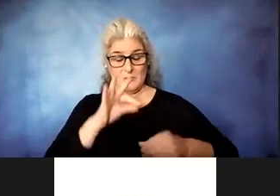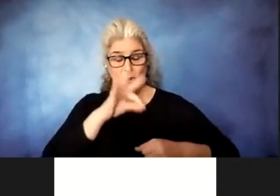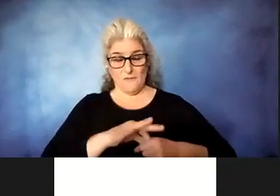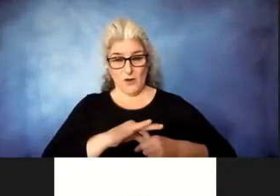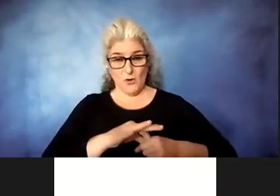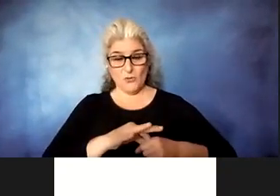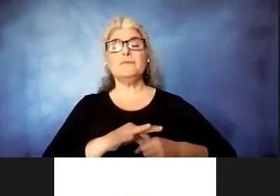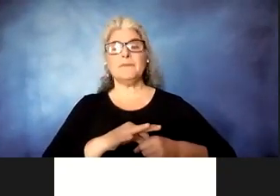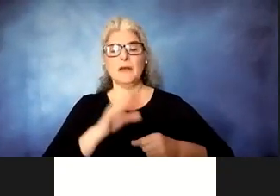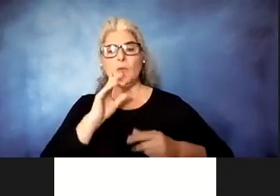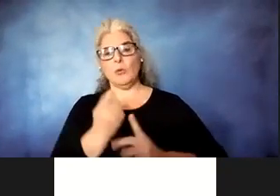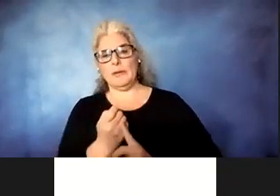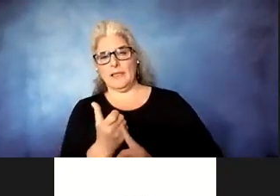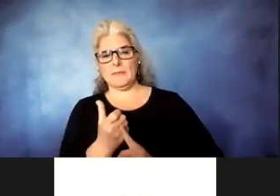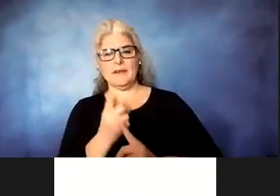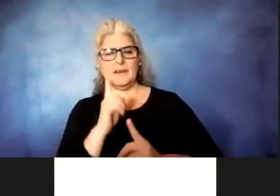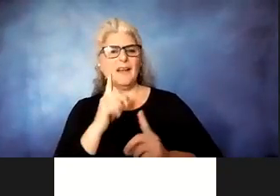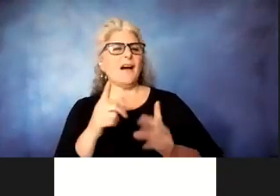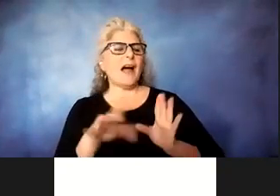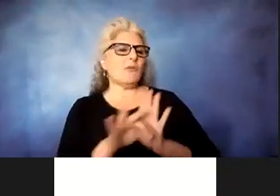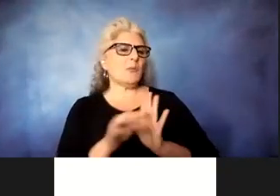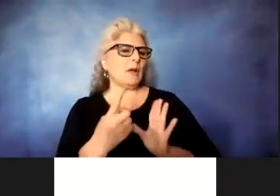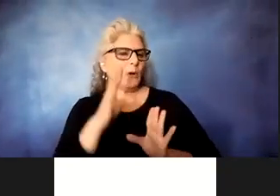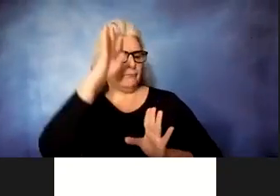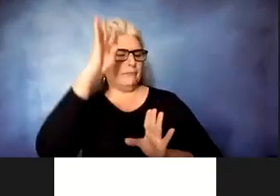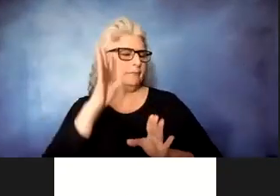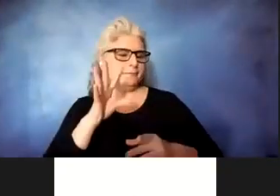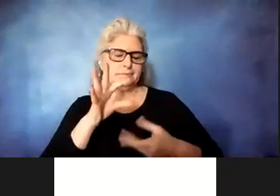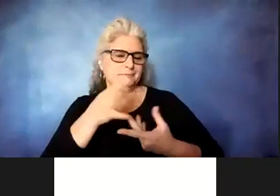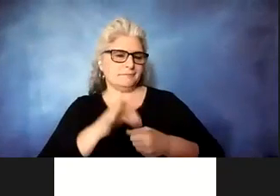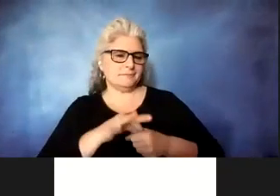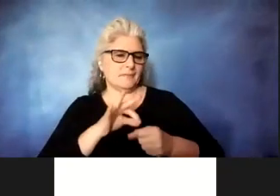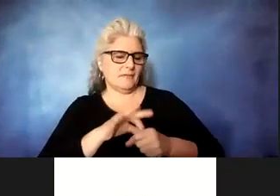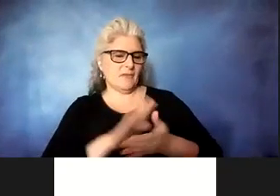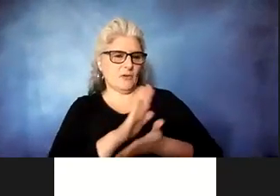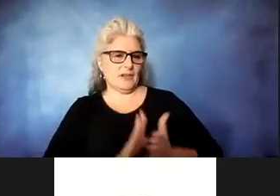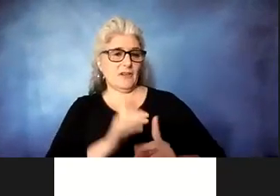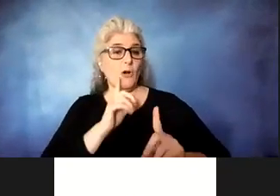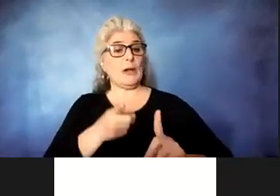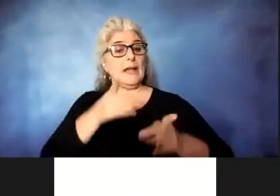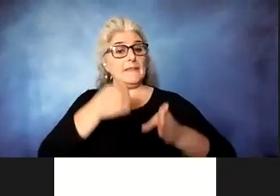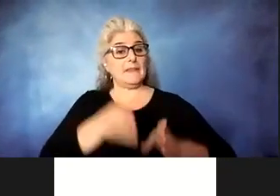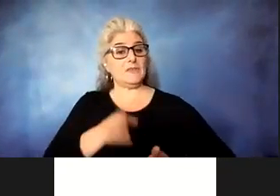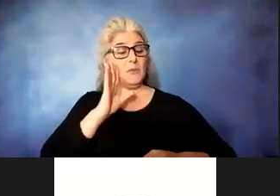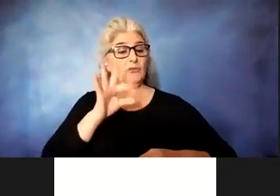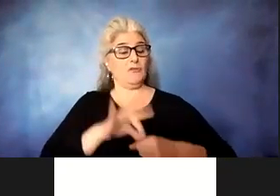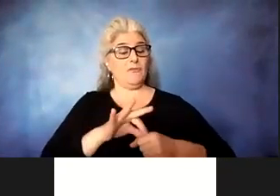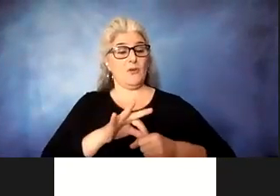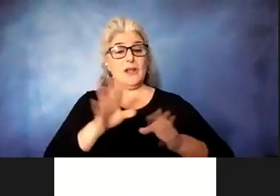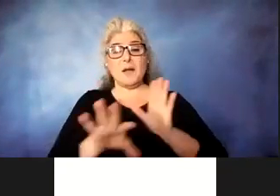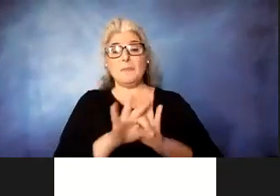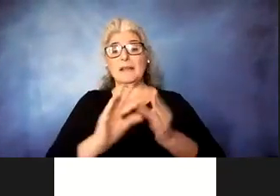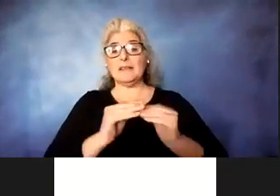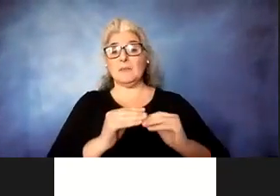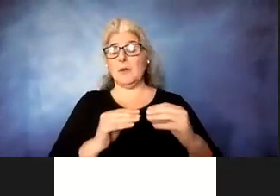voter's example ballot as shown on the left. So this voter ranked candidate D as her first choice. Candidate D